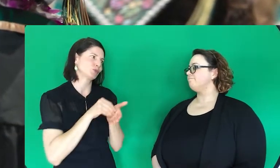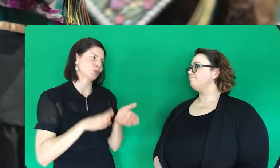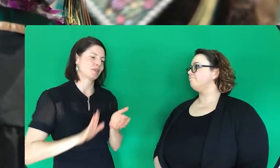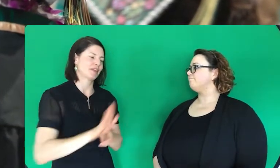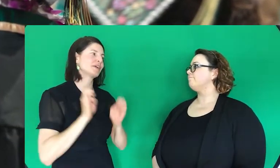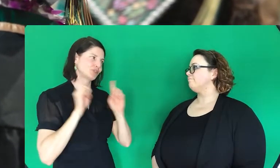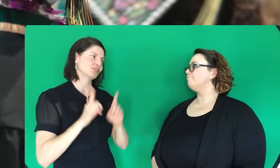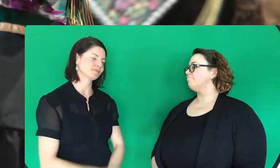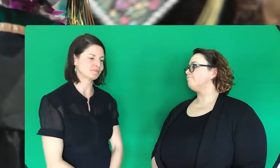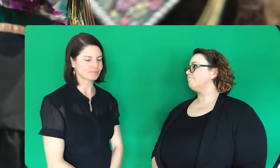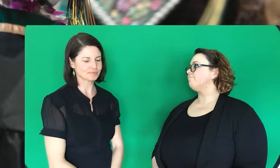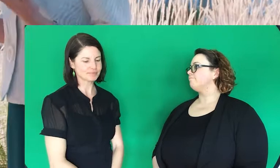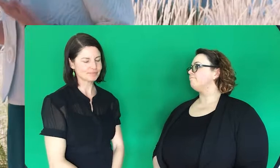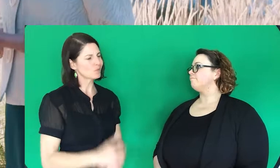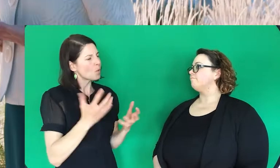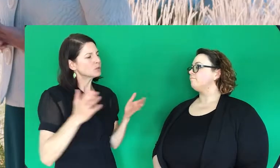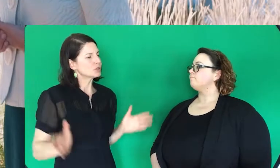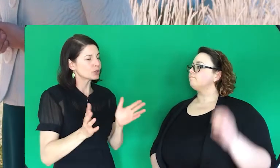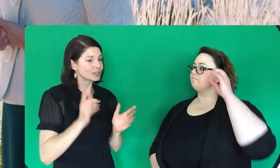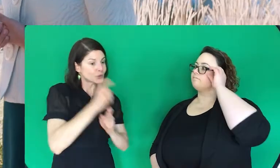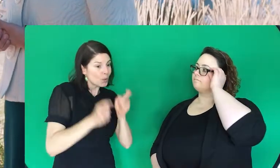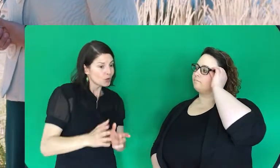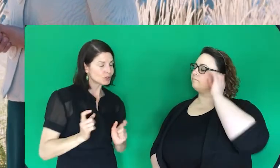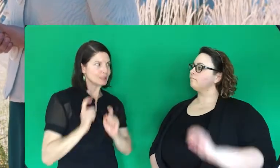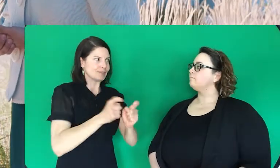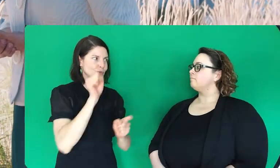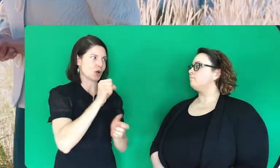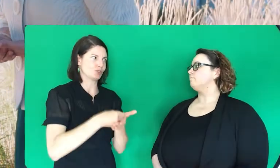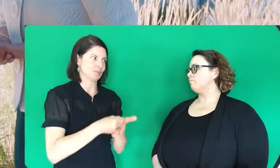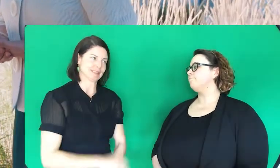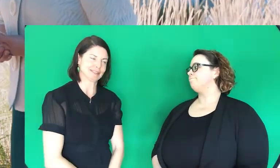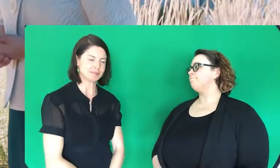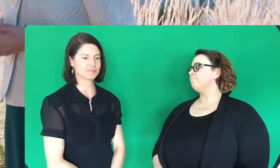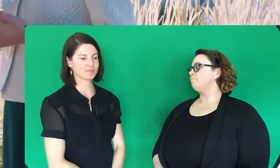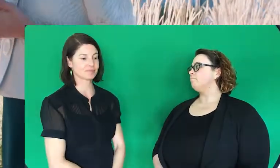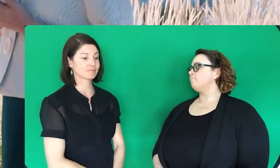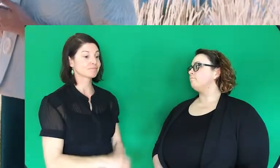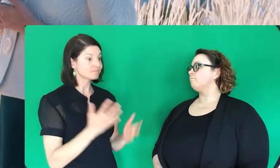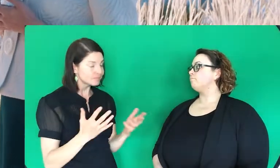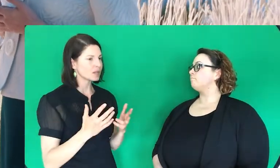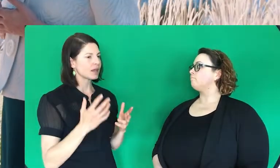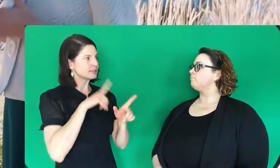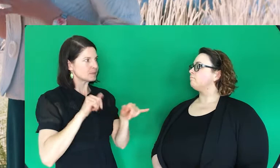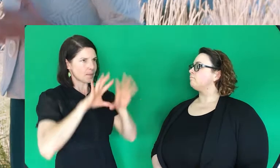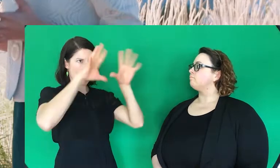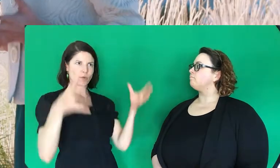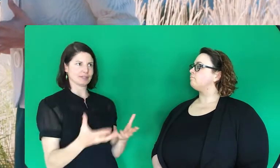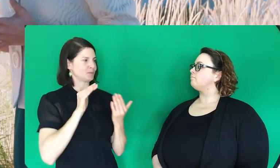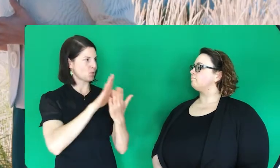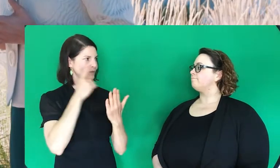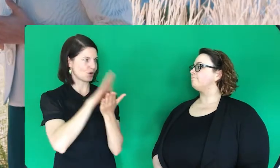help our students with their education, so we want to encourage our donors to give to scholarships. We also, though, want to take a